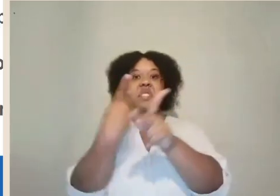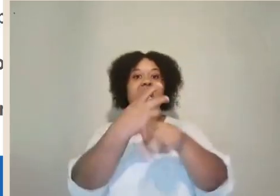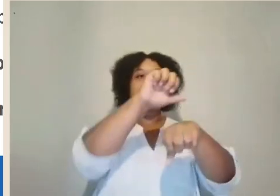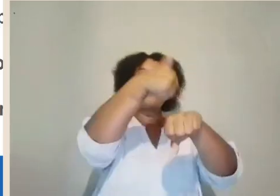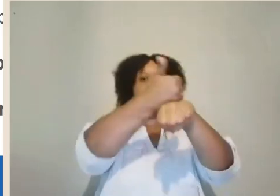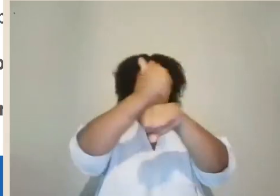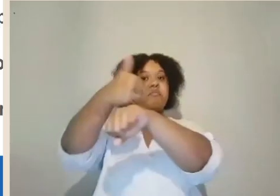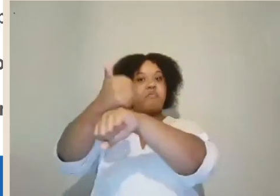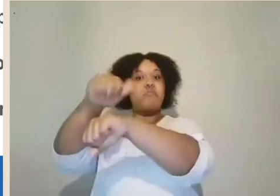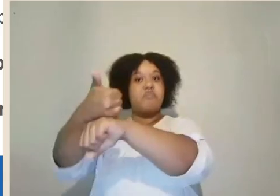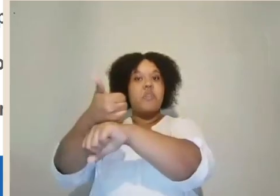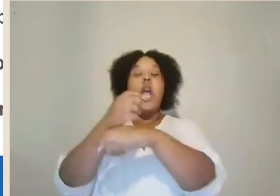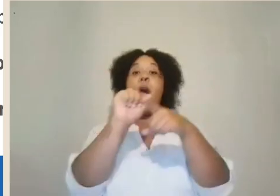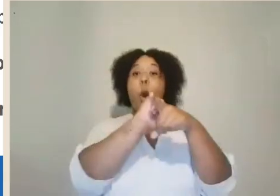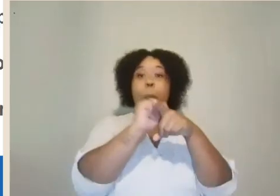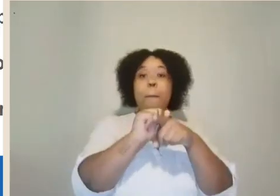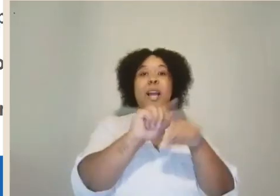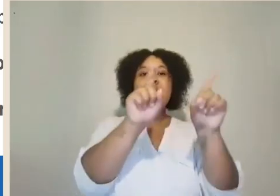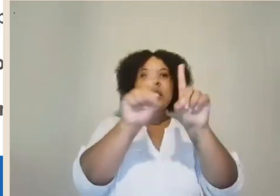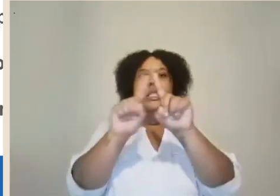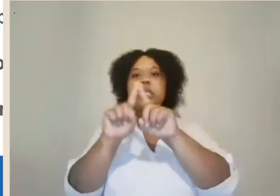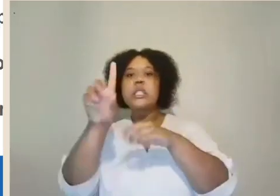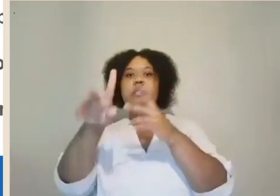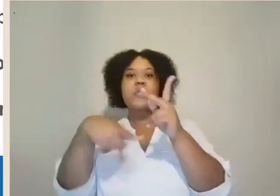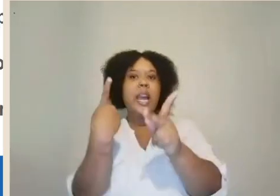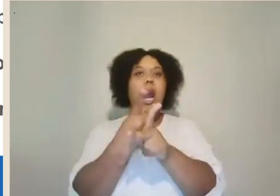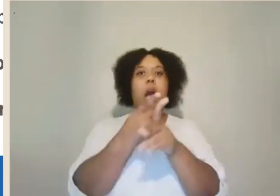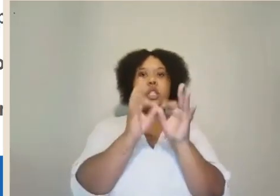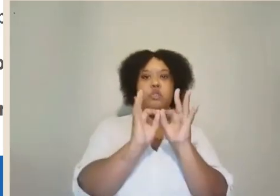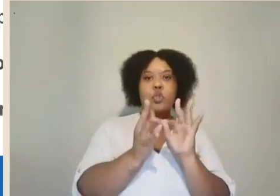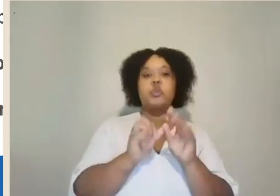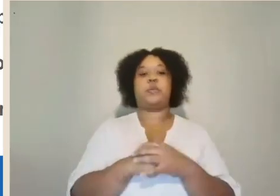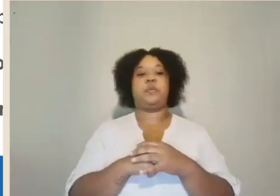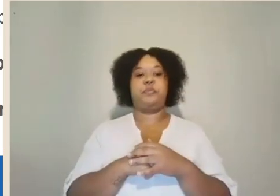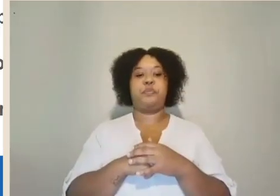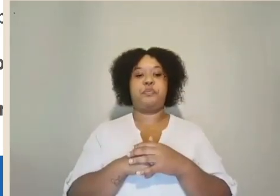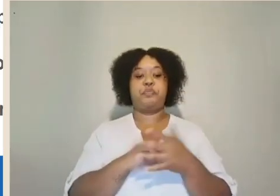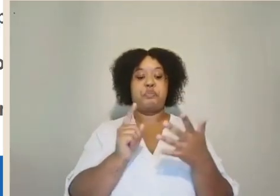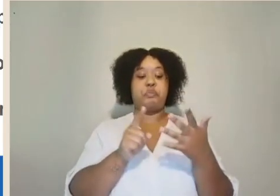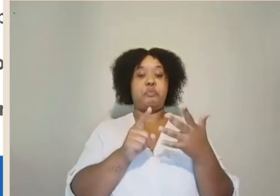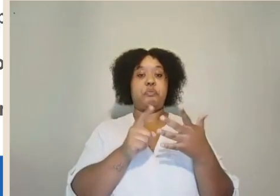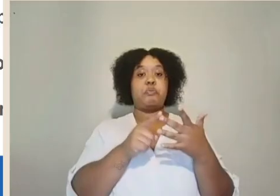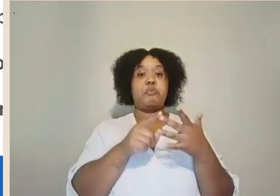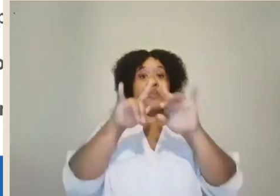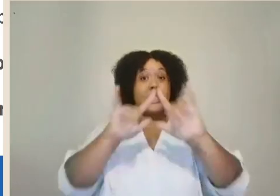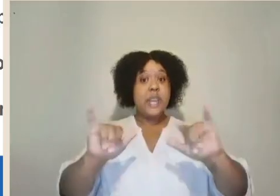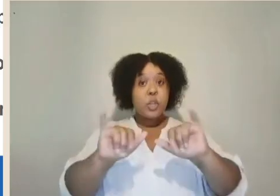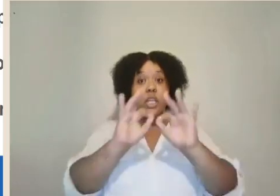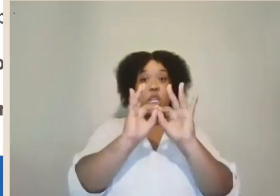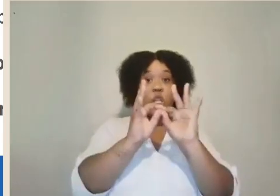them, in which we practice those different ways of interpreting. Simultaneous interpreting. For those of us that are